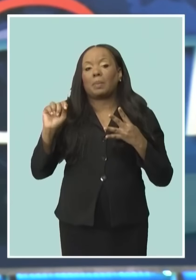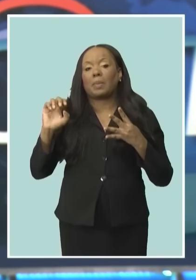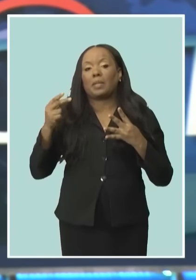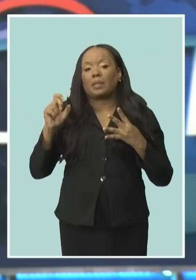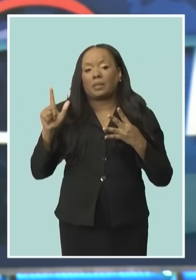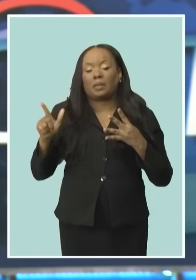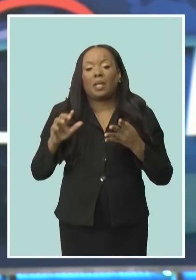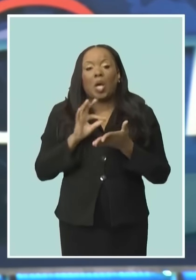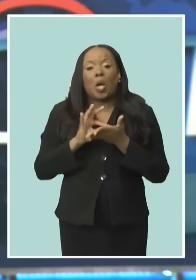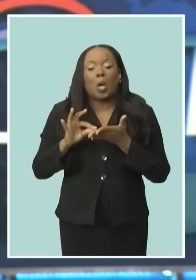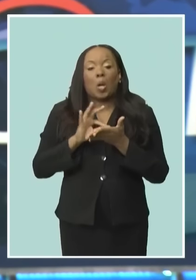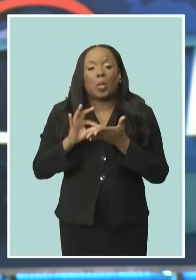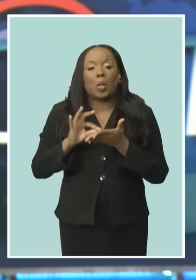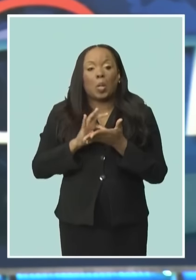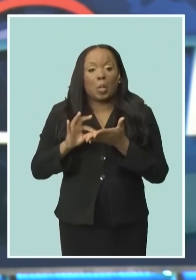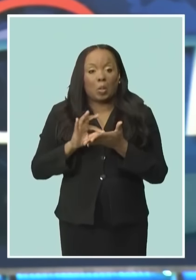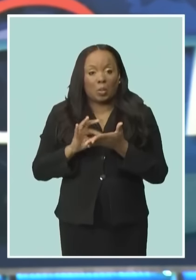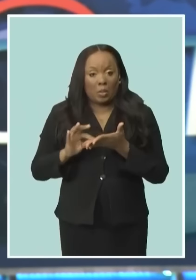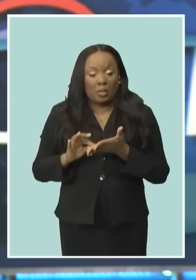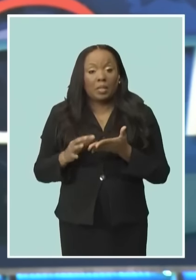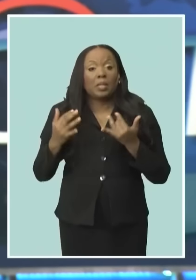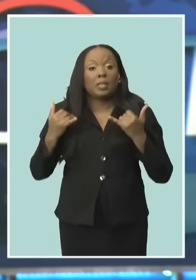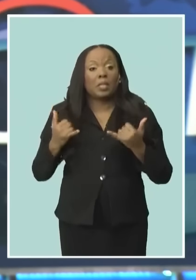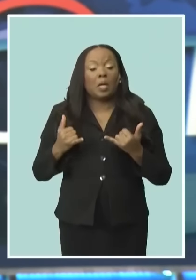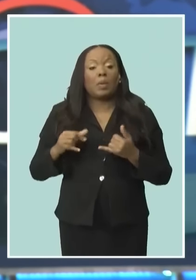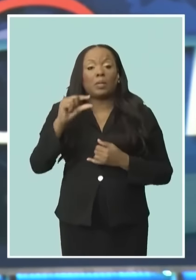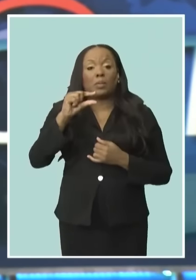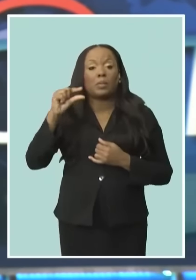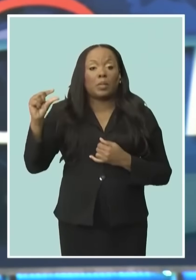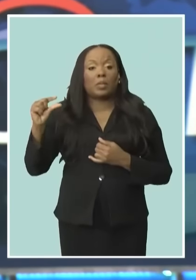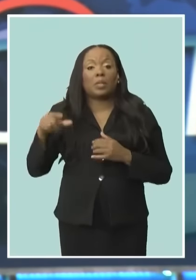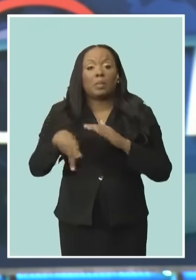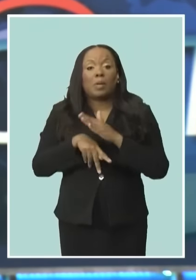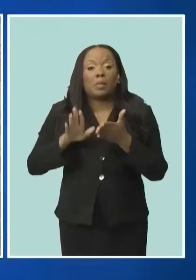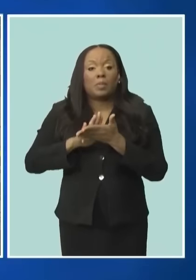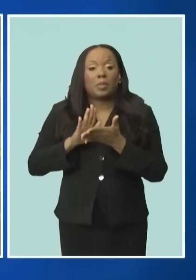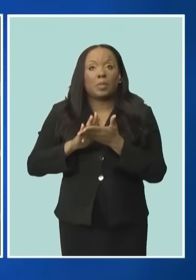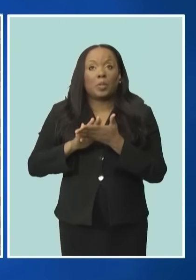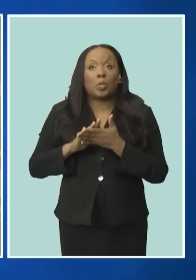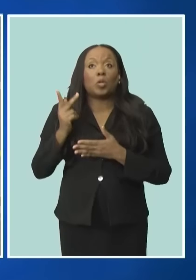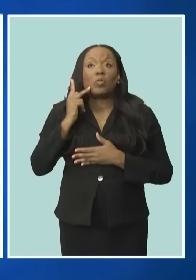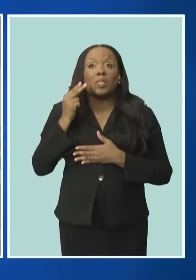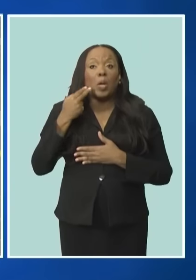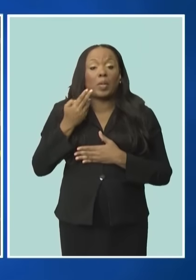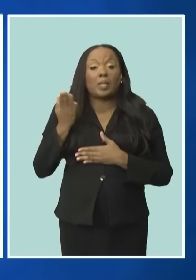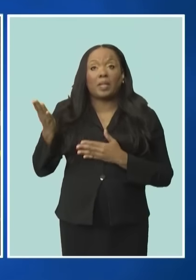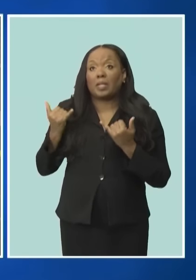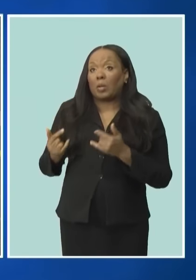Primary School, and it is there that we join our Crystal Hoyt now live. Crystal, good evening.